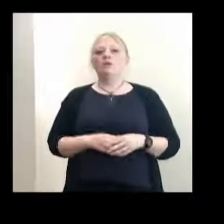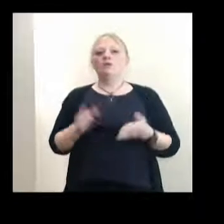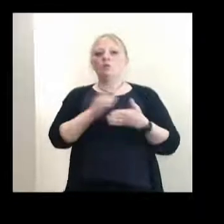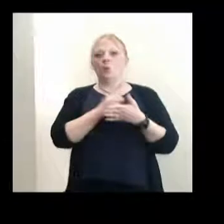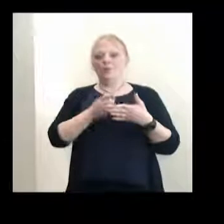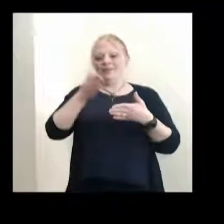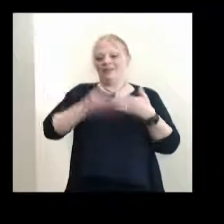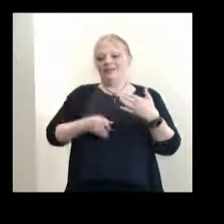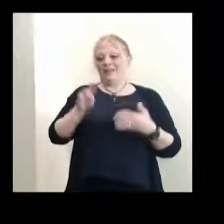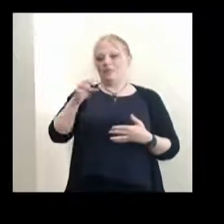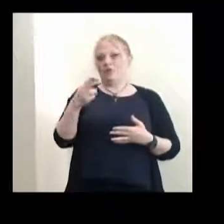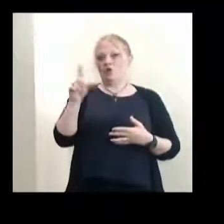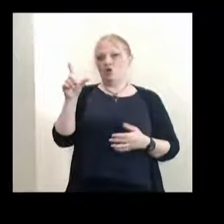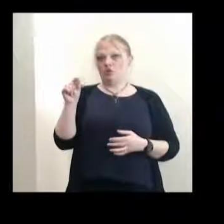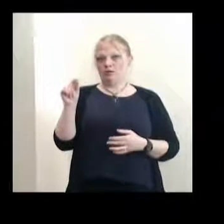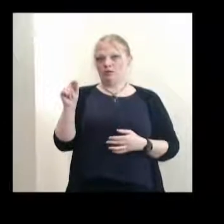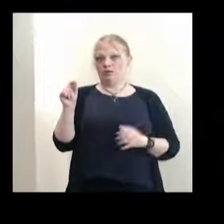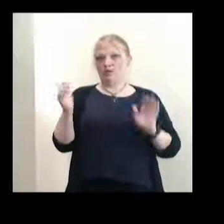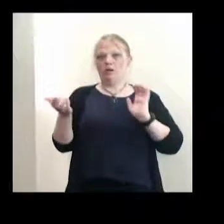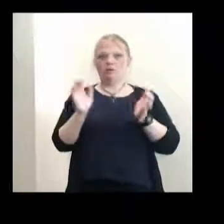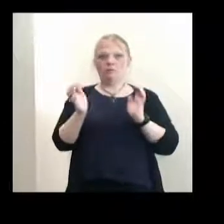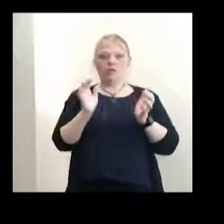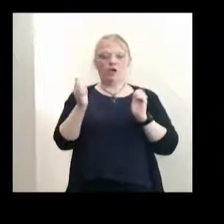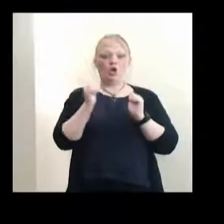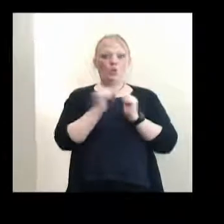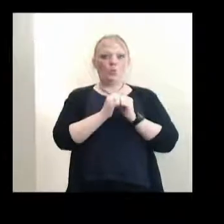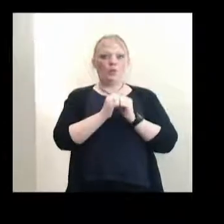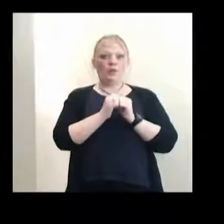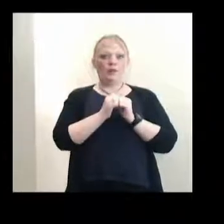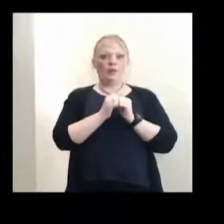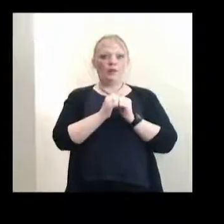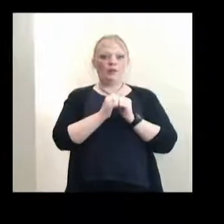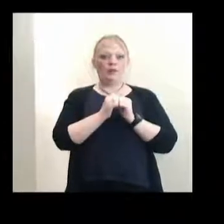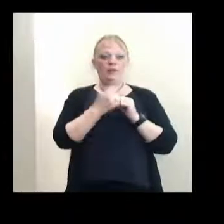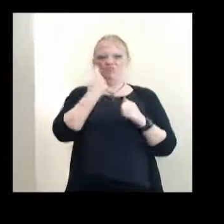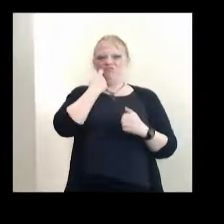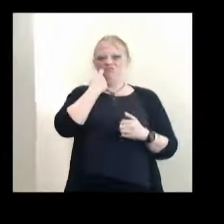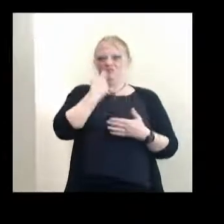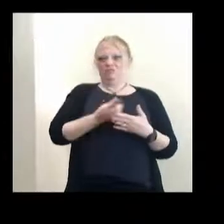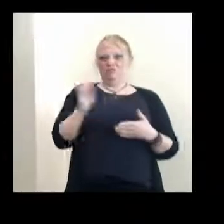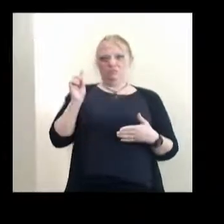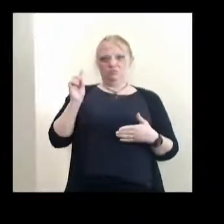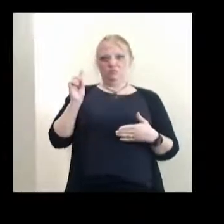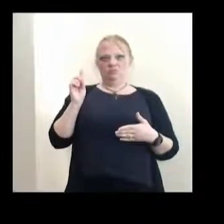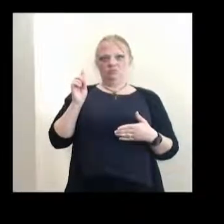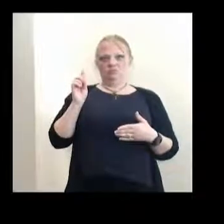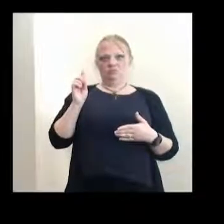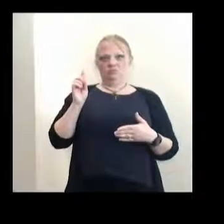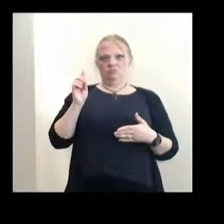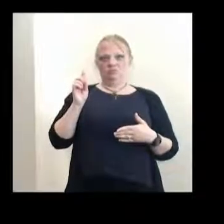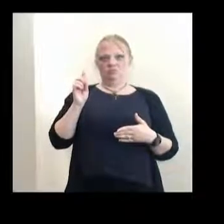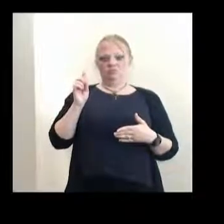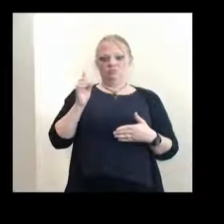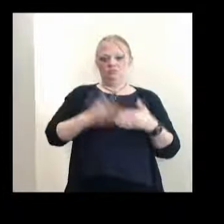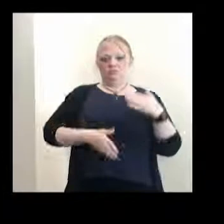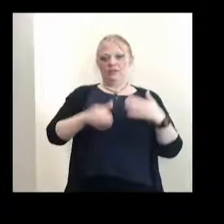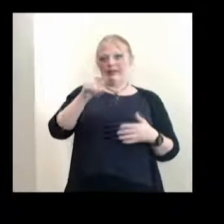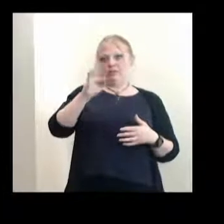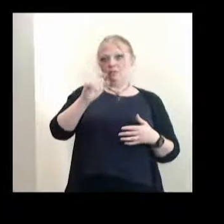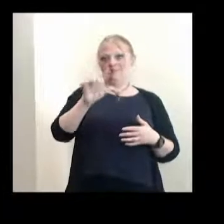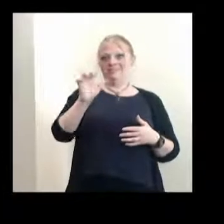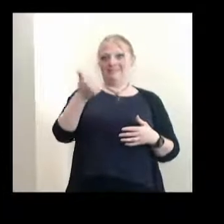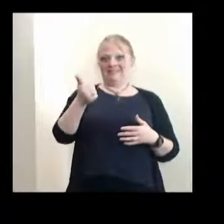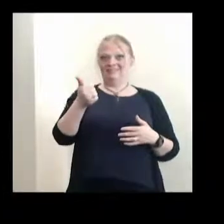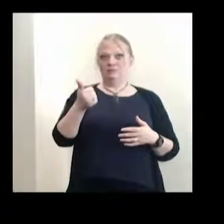ending March 20th and comparing to the case rates this past week ending April 10th. And you can see that there